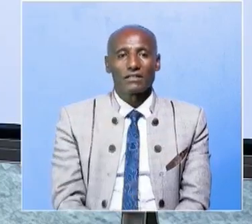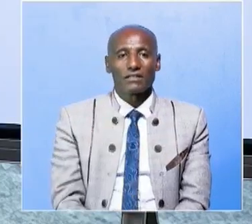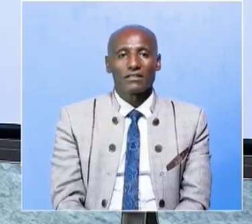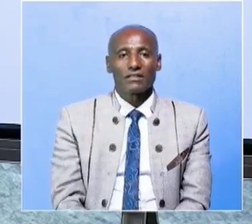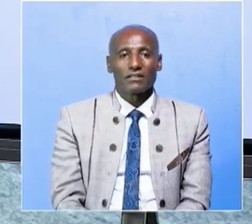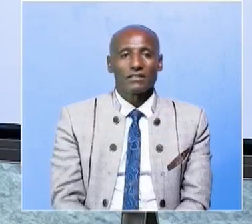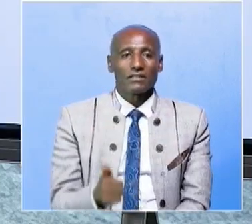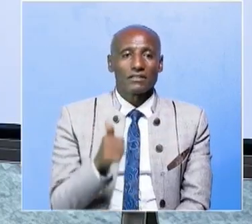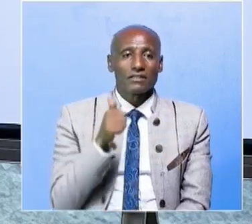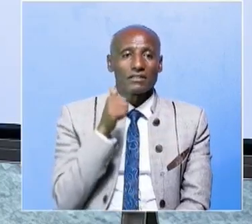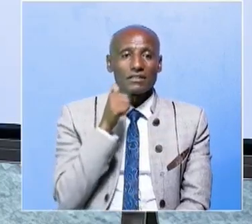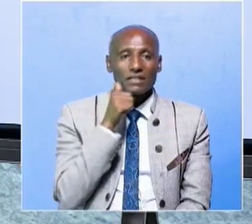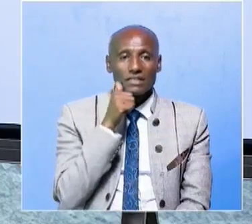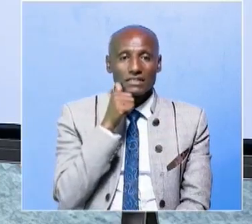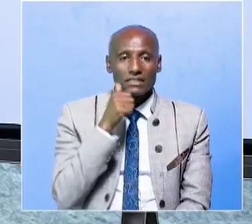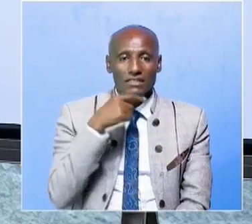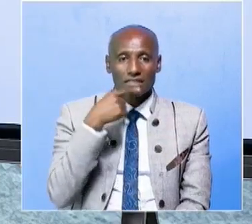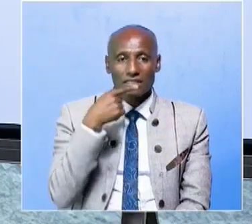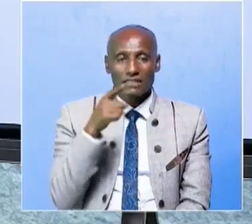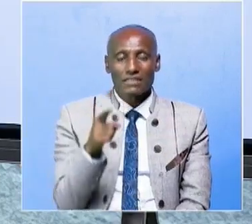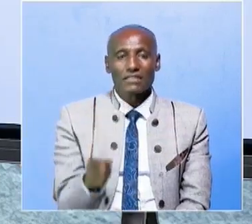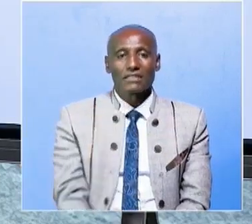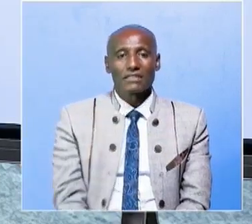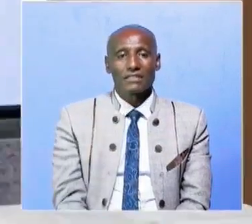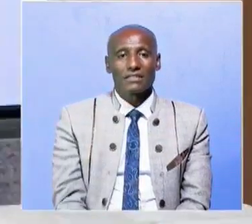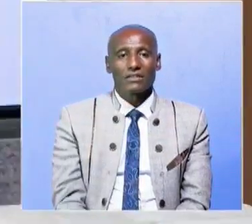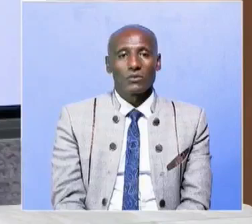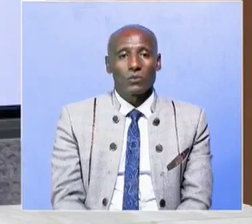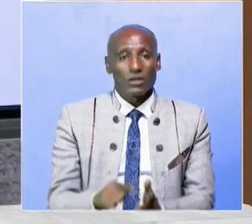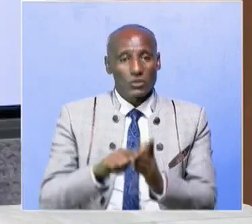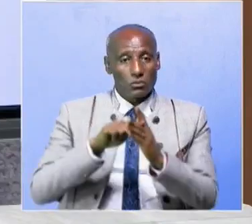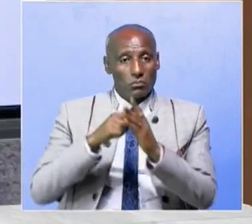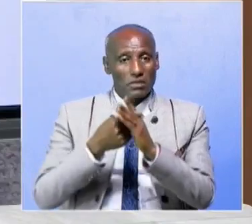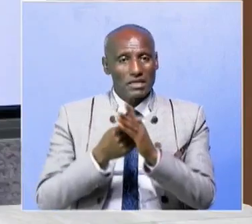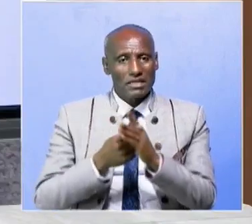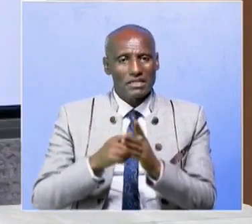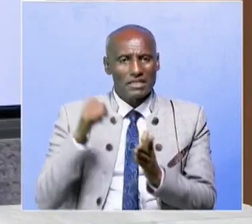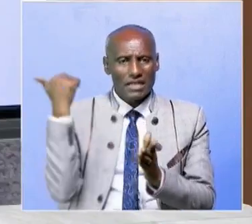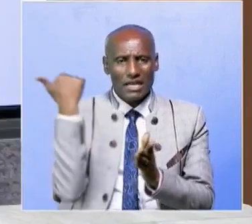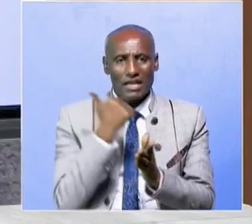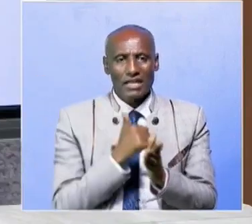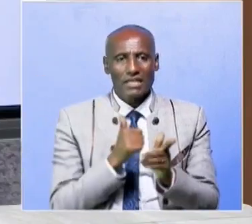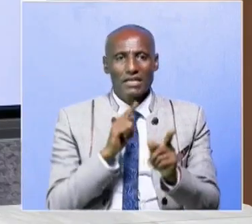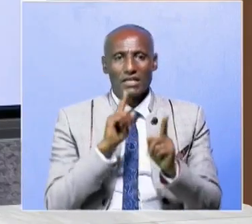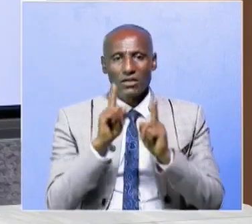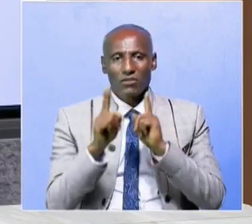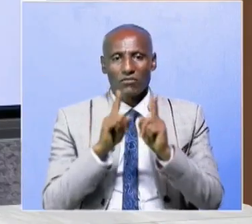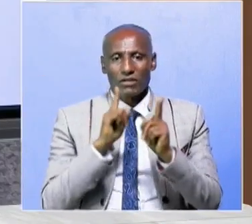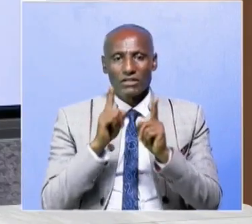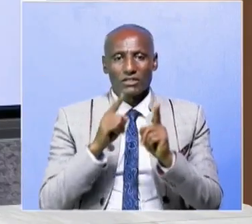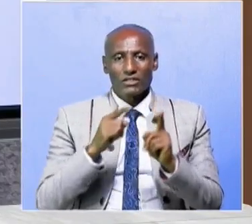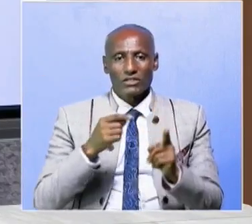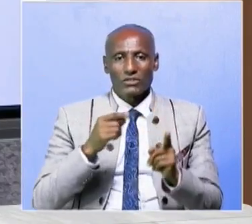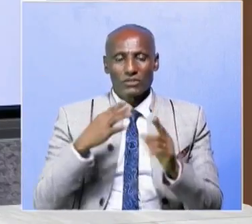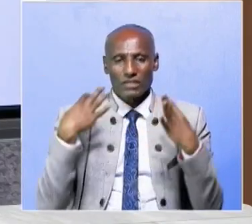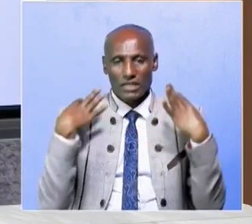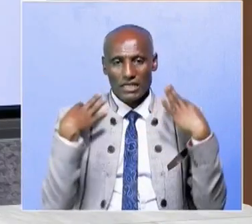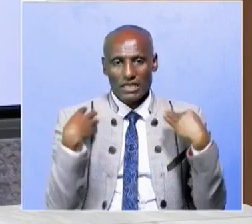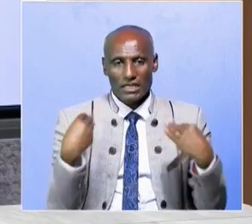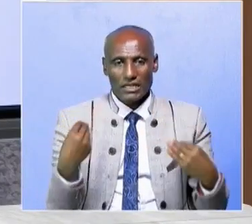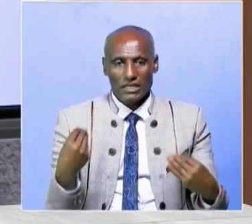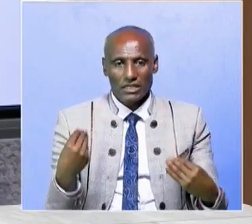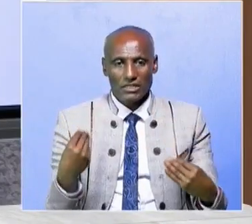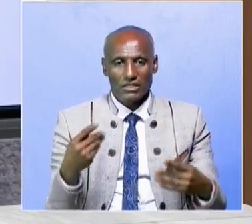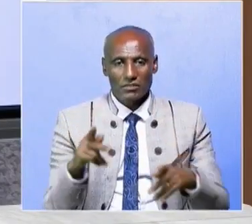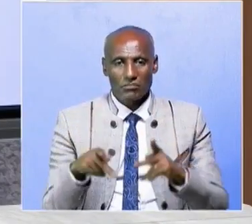any conversation, what do? When you begin any conversation, you first greet people. You say hello,